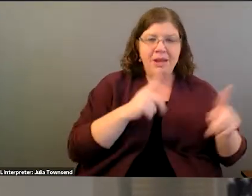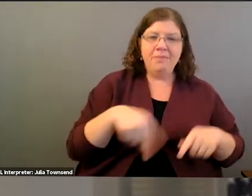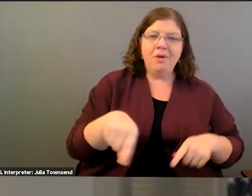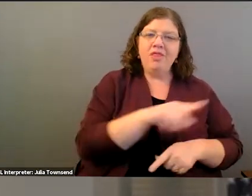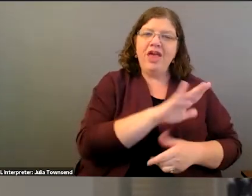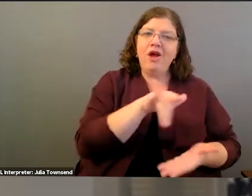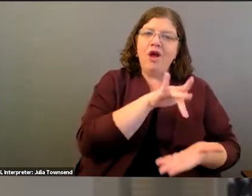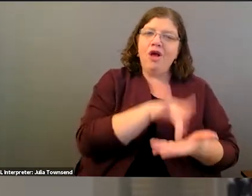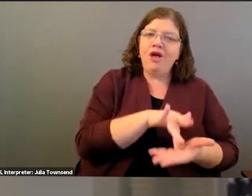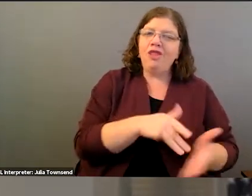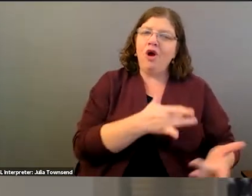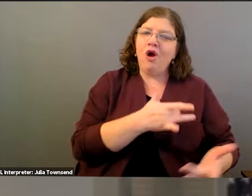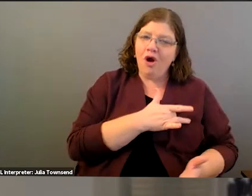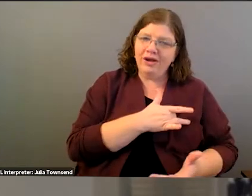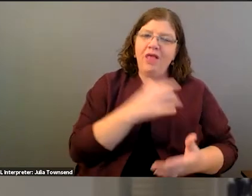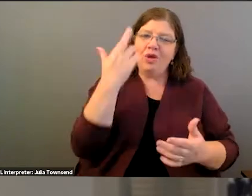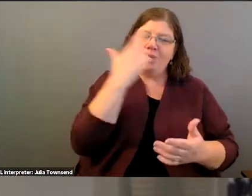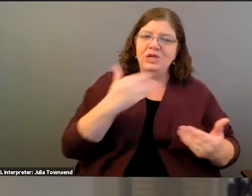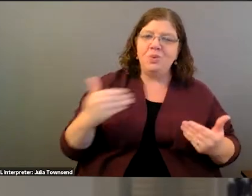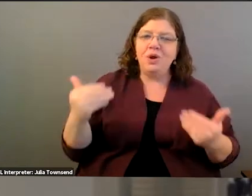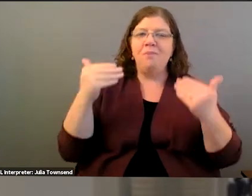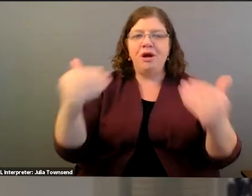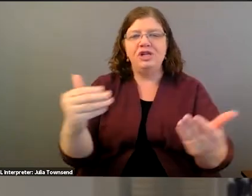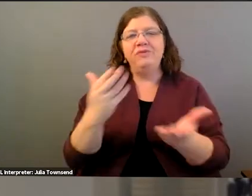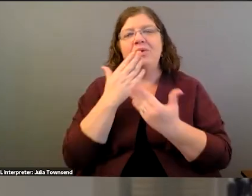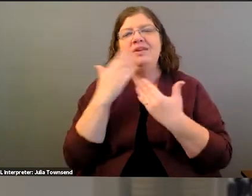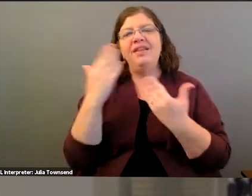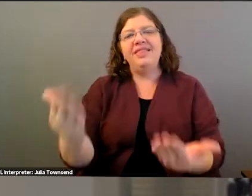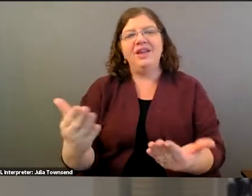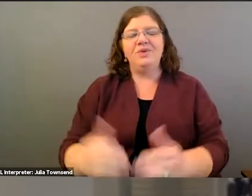marching forward. Thanks.